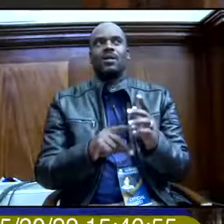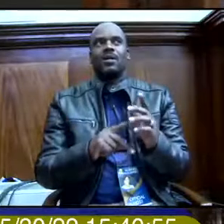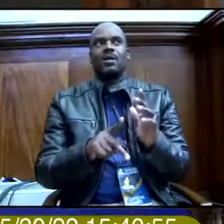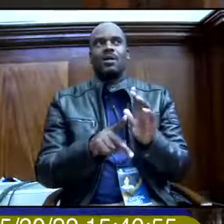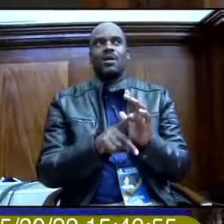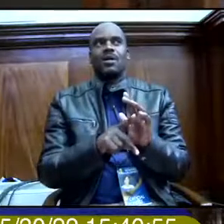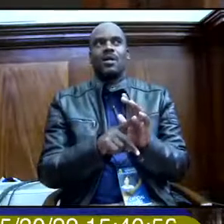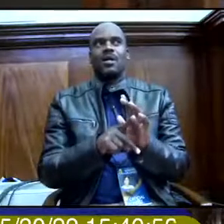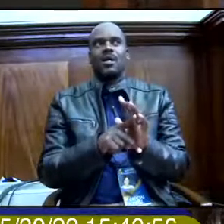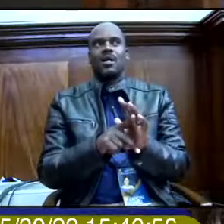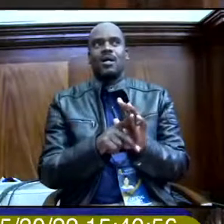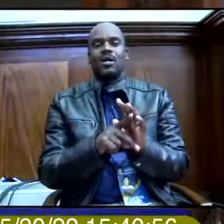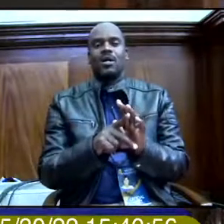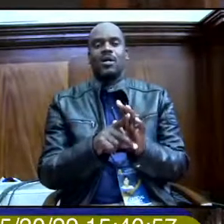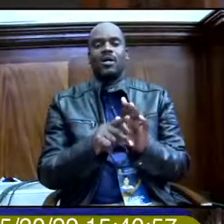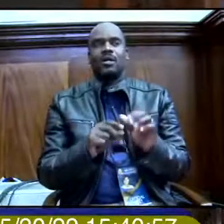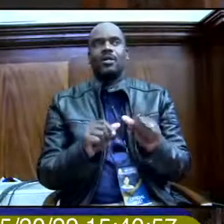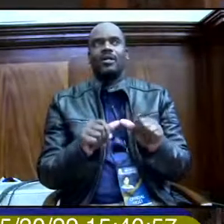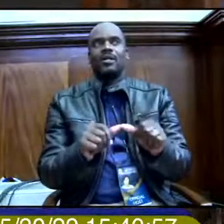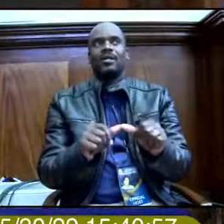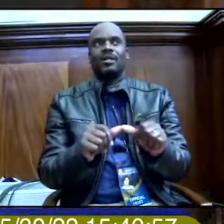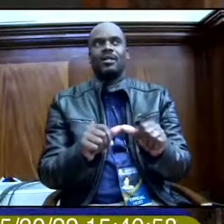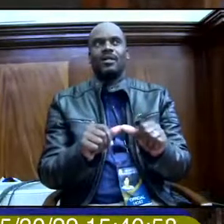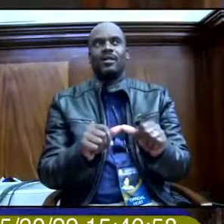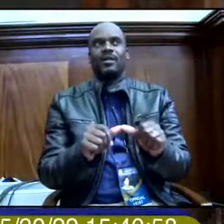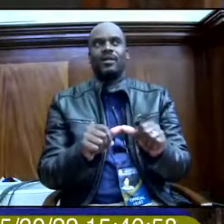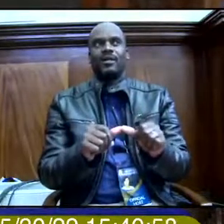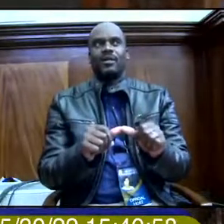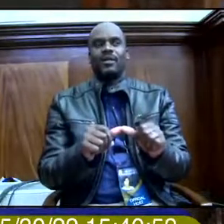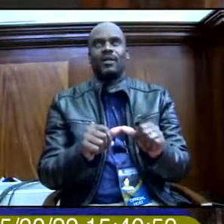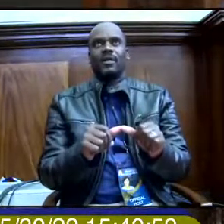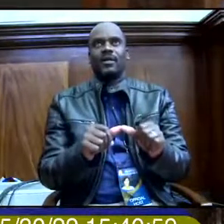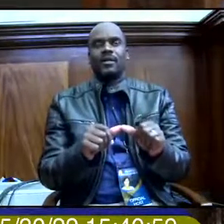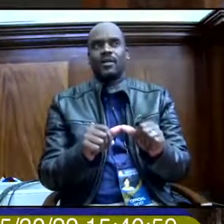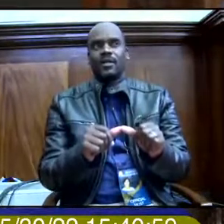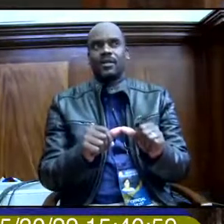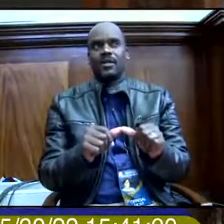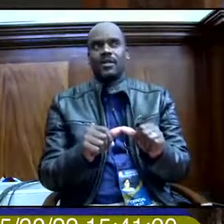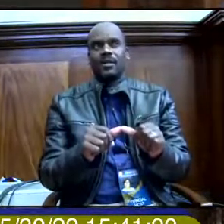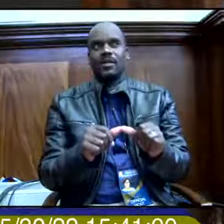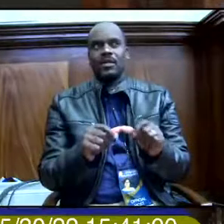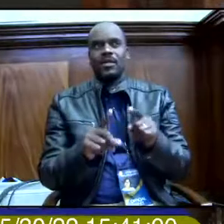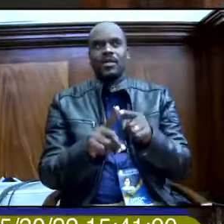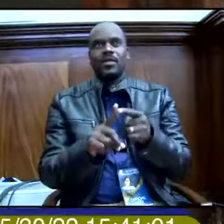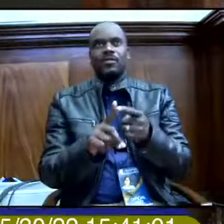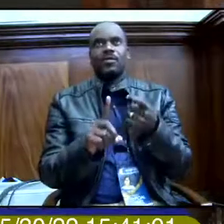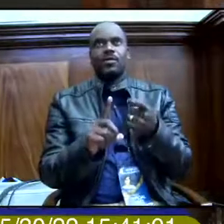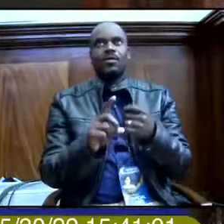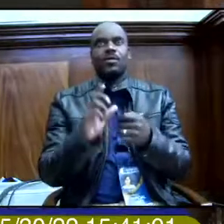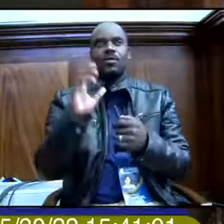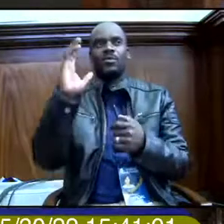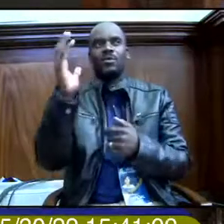i thought may brown will be here from his speech